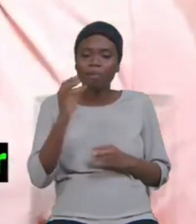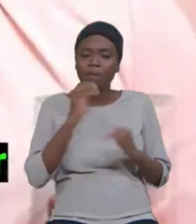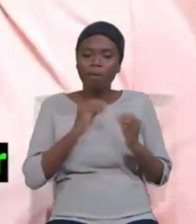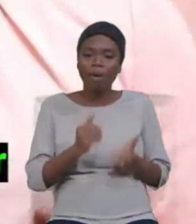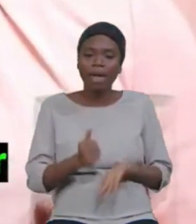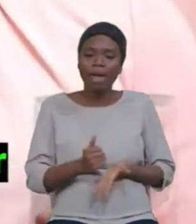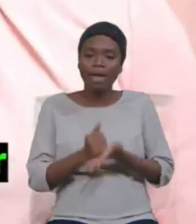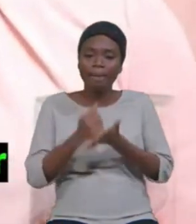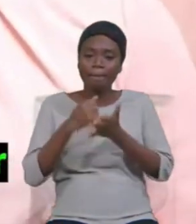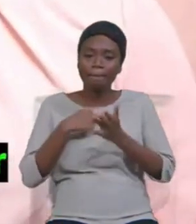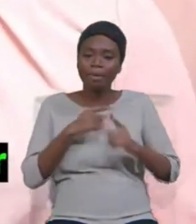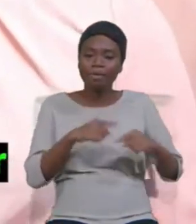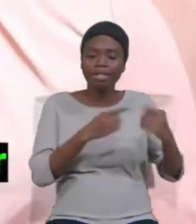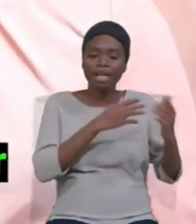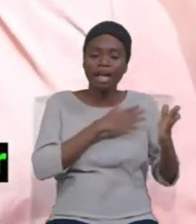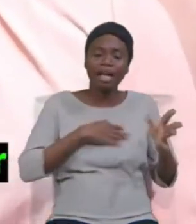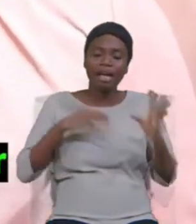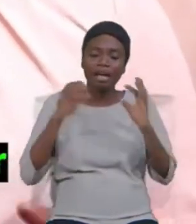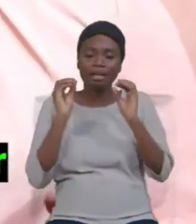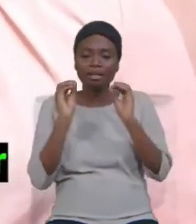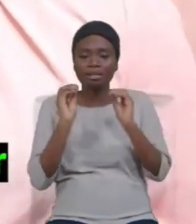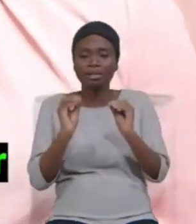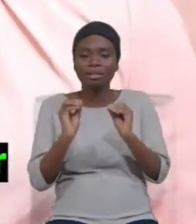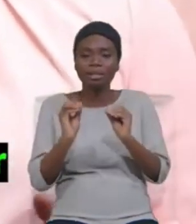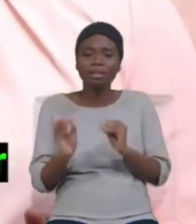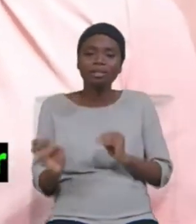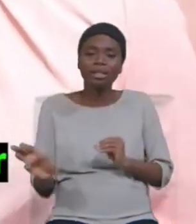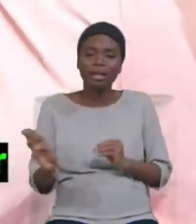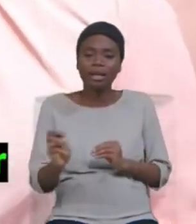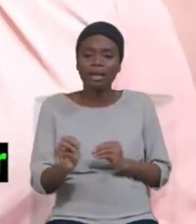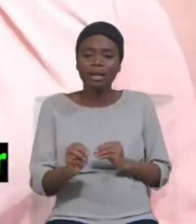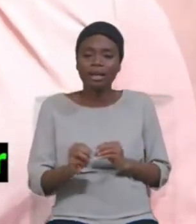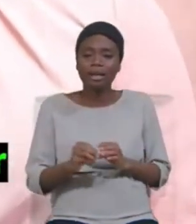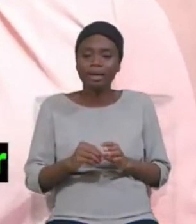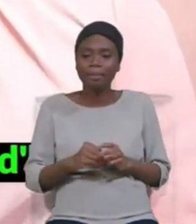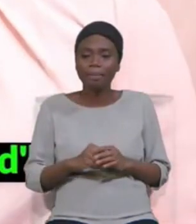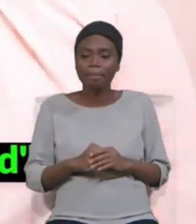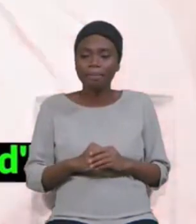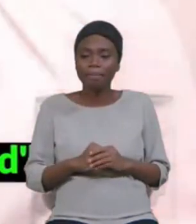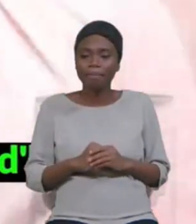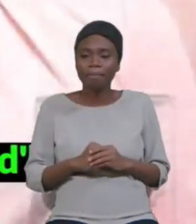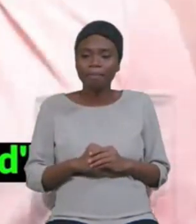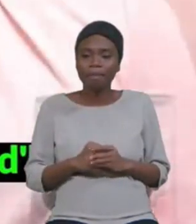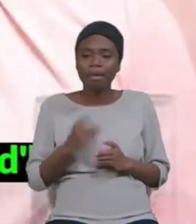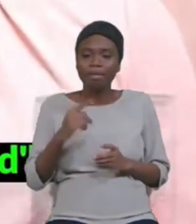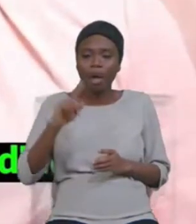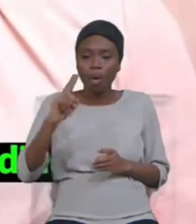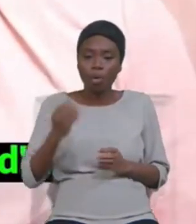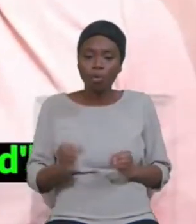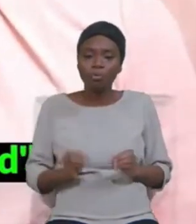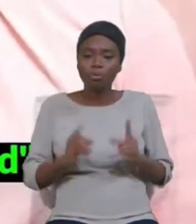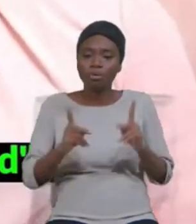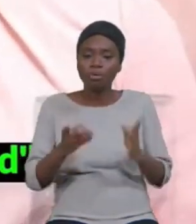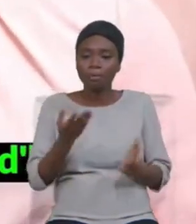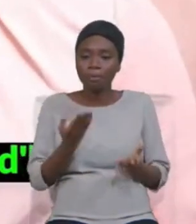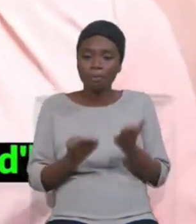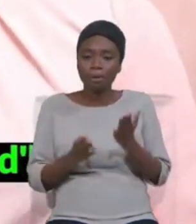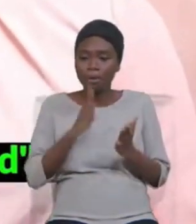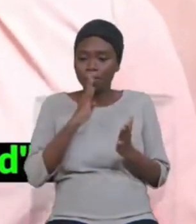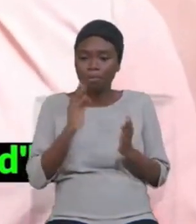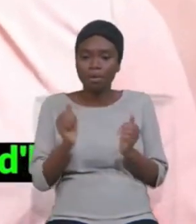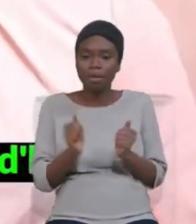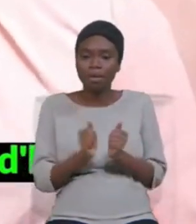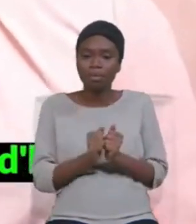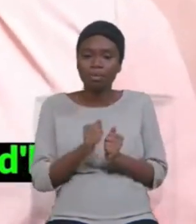Oh, help me reach and teach them. Their only chance